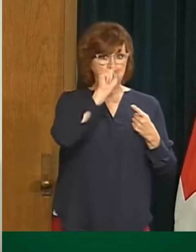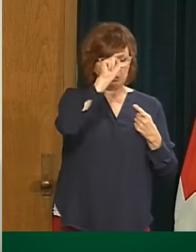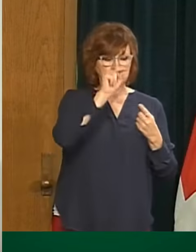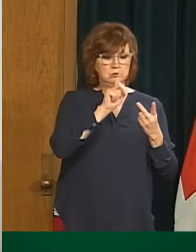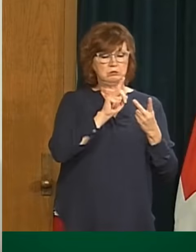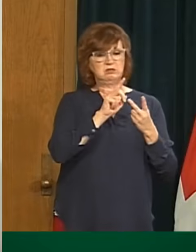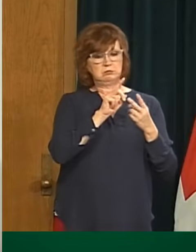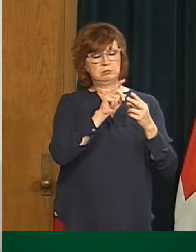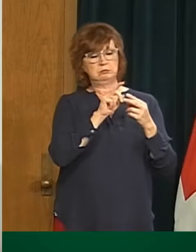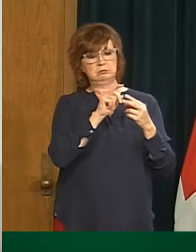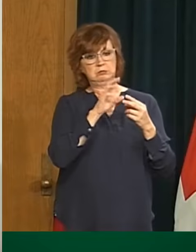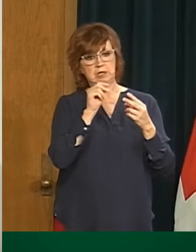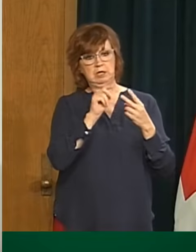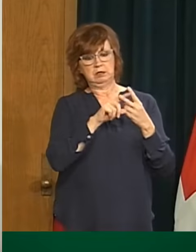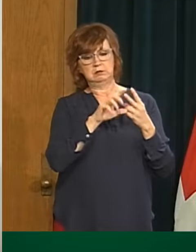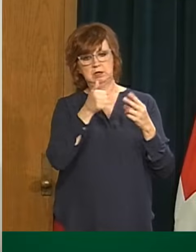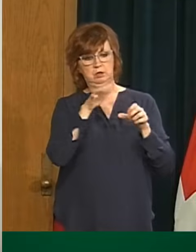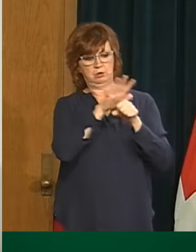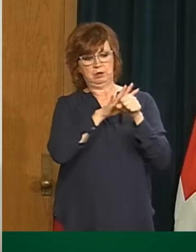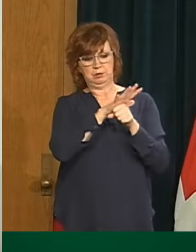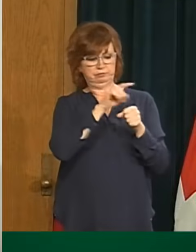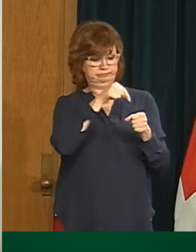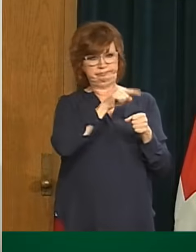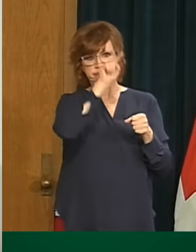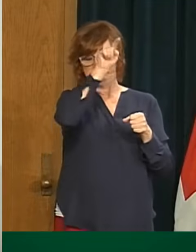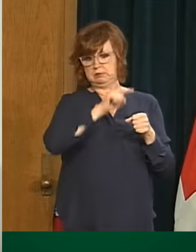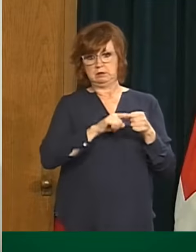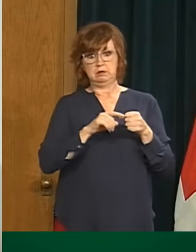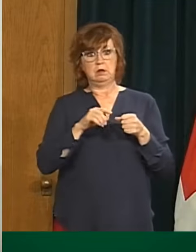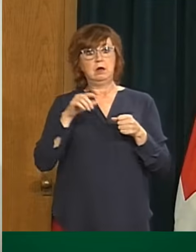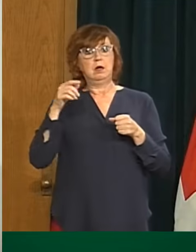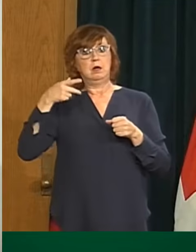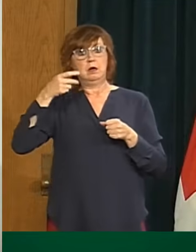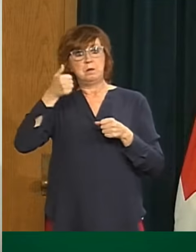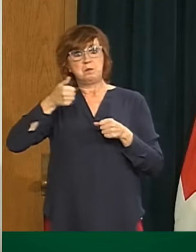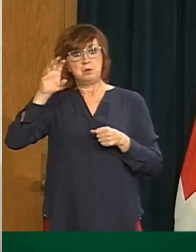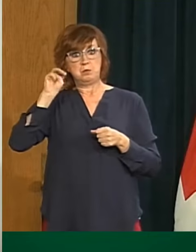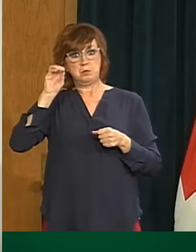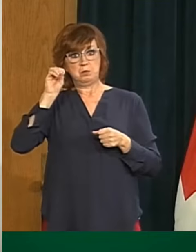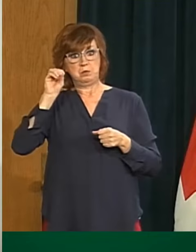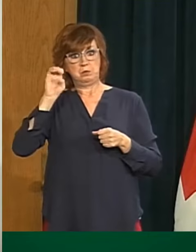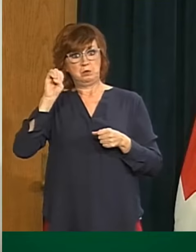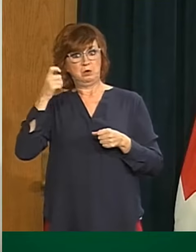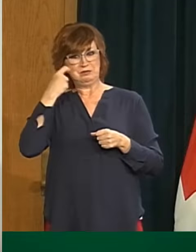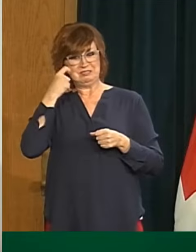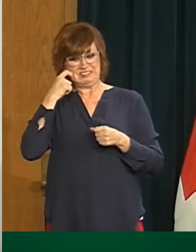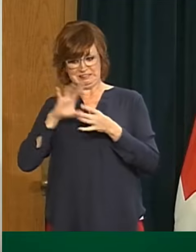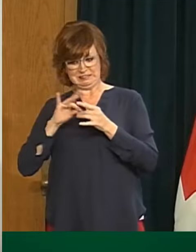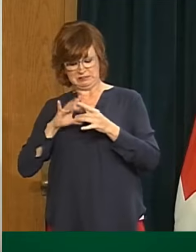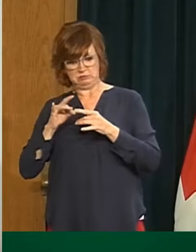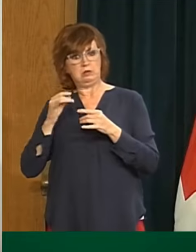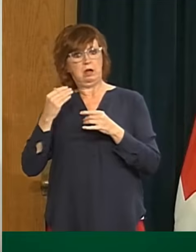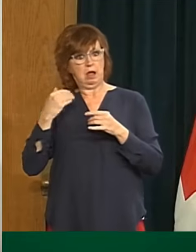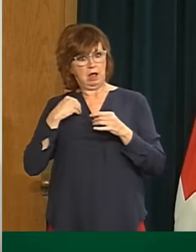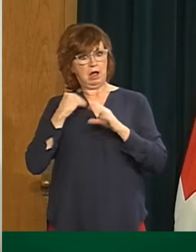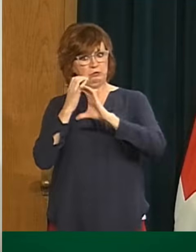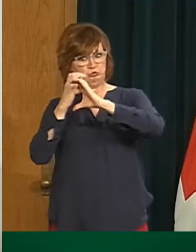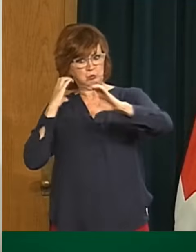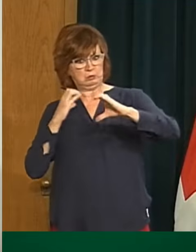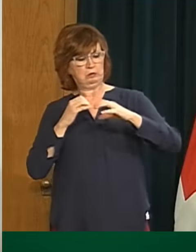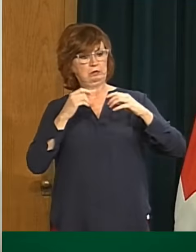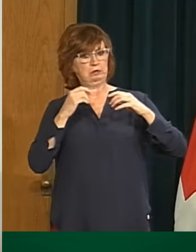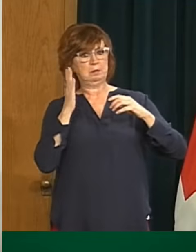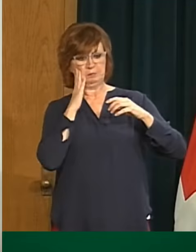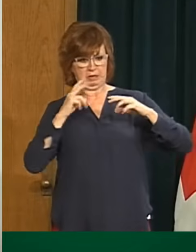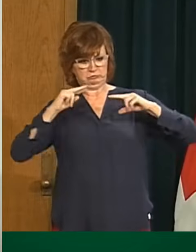if individuals need additional housing, like the Premier had mentioned, those capacities are all also being provided to isolate